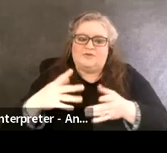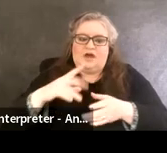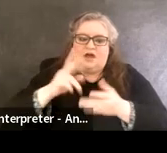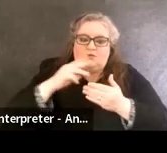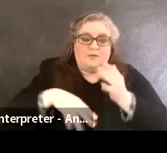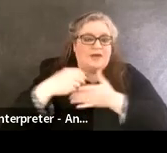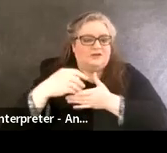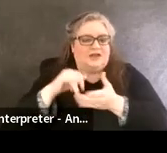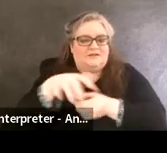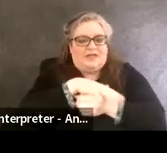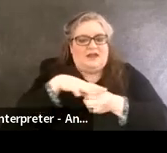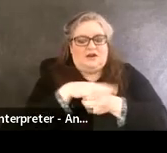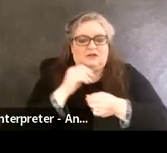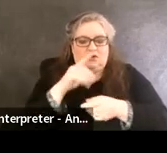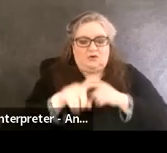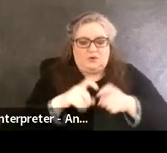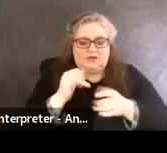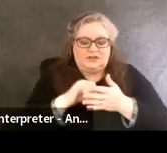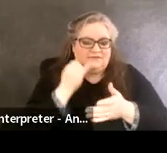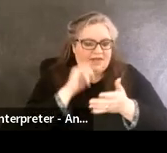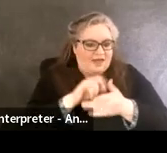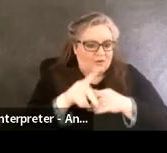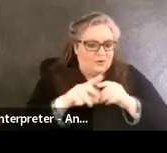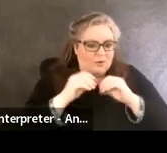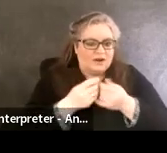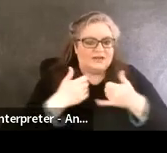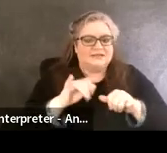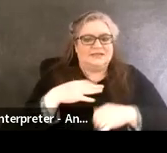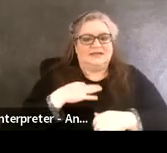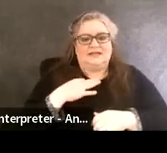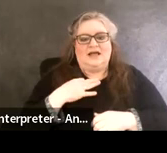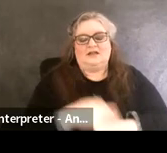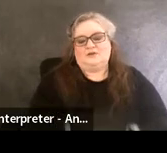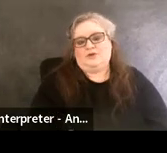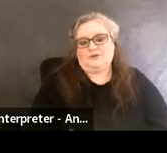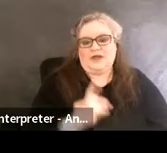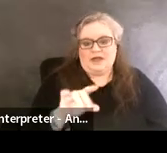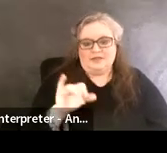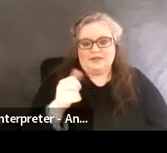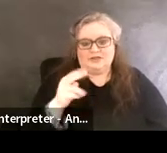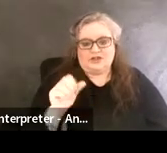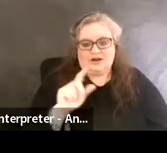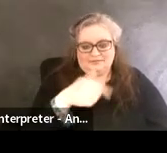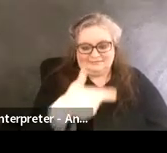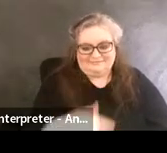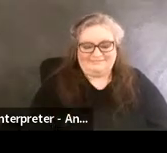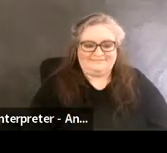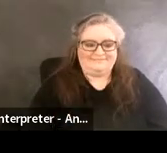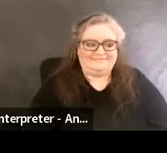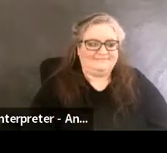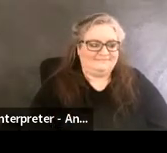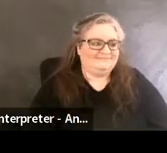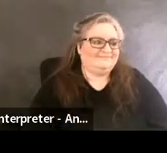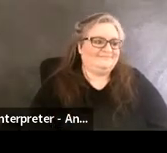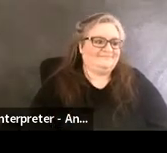So questions about whether those kinds of organizations are still eligible. And Jonna, I'll just pass it right back to you.